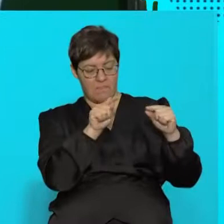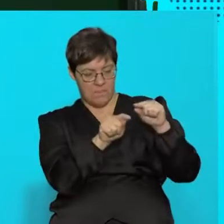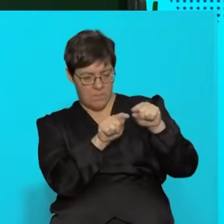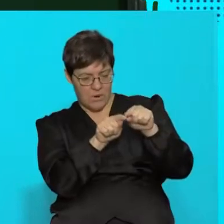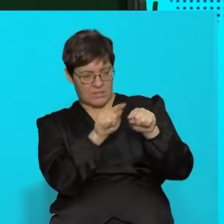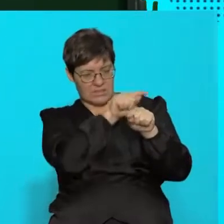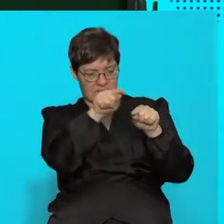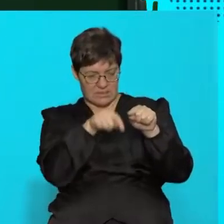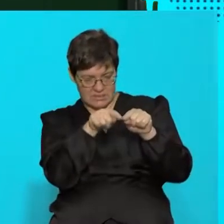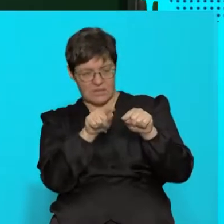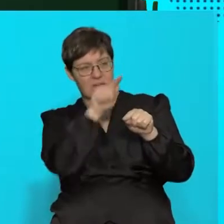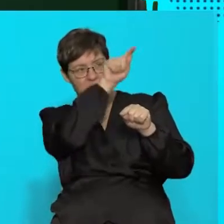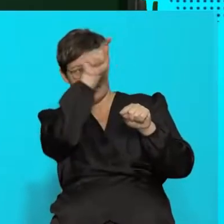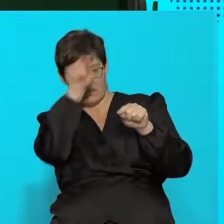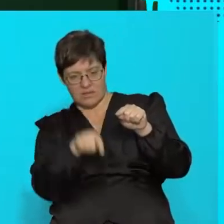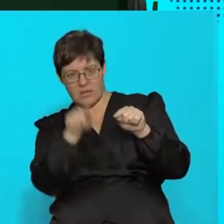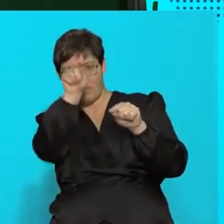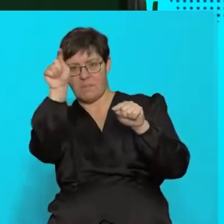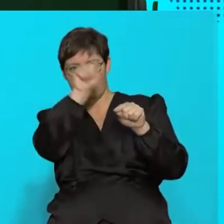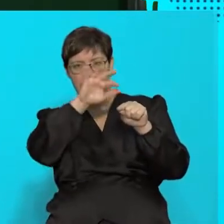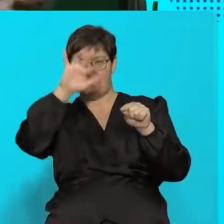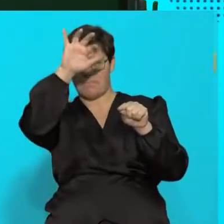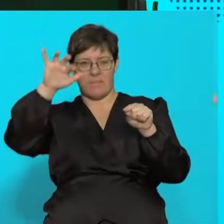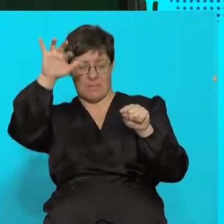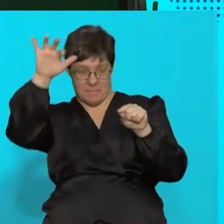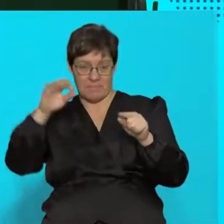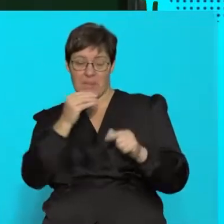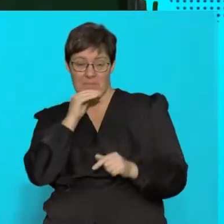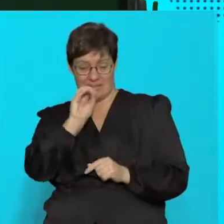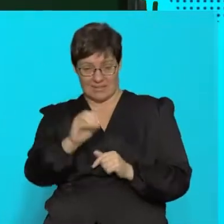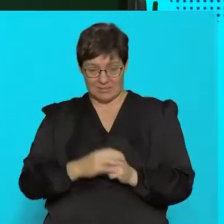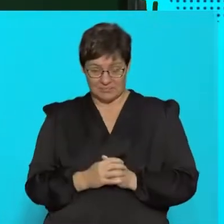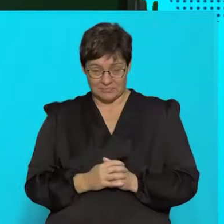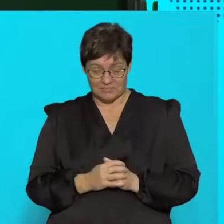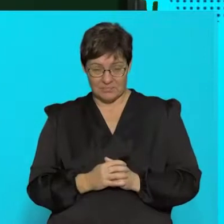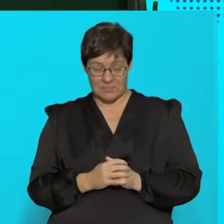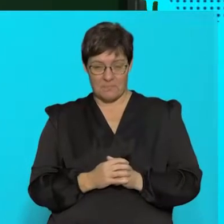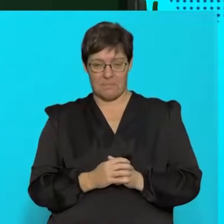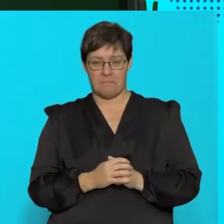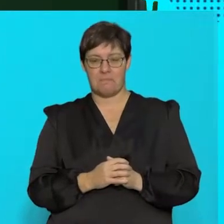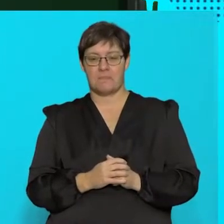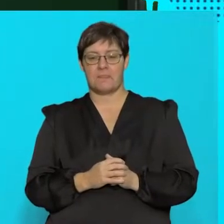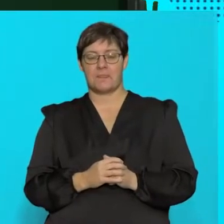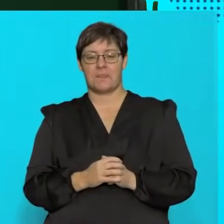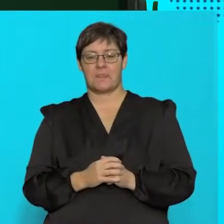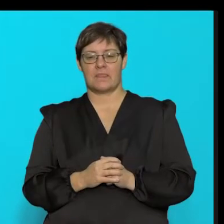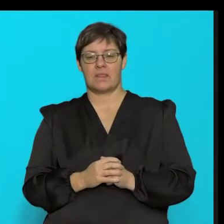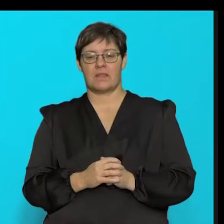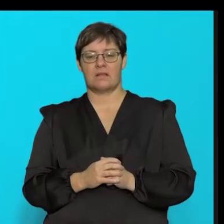in the first quadrant, I put all those points. We call that a scatter graph or scatter plot. Are we together? Okay.